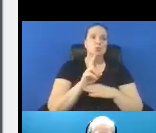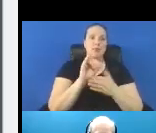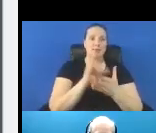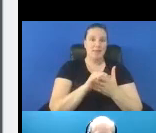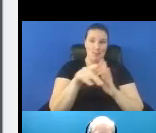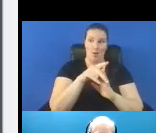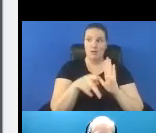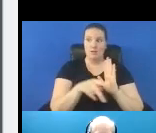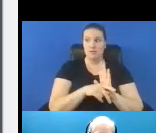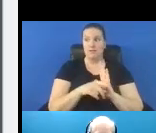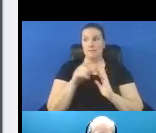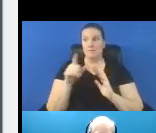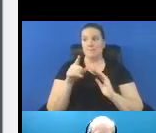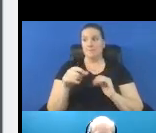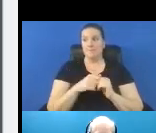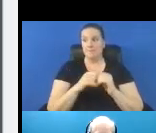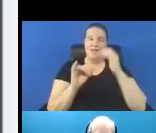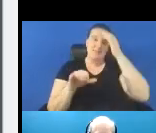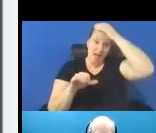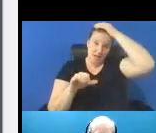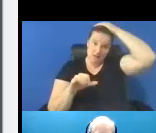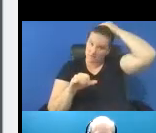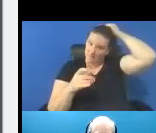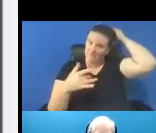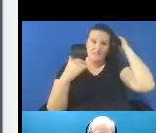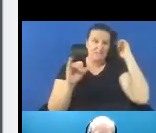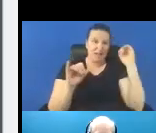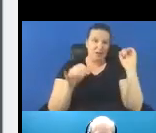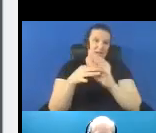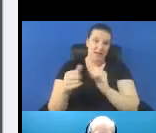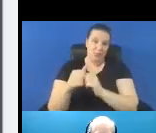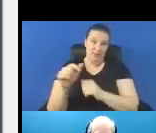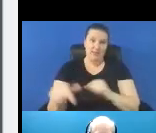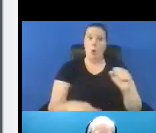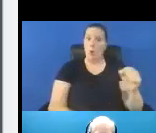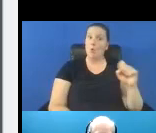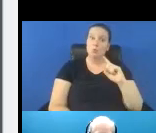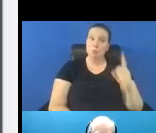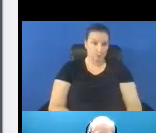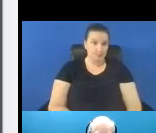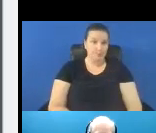policy is likely related to that. True.